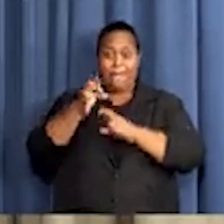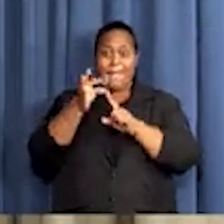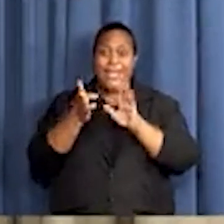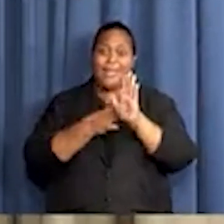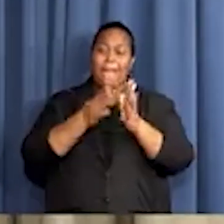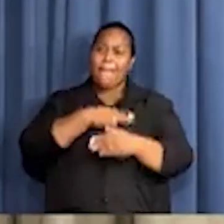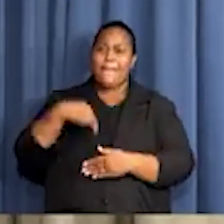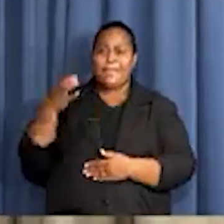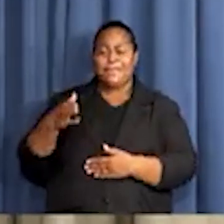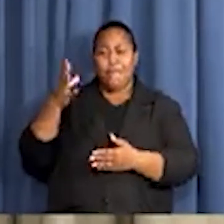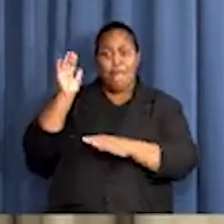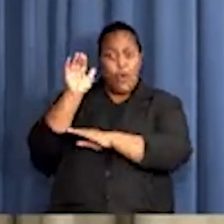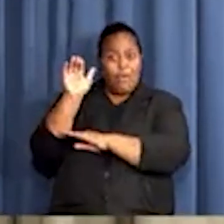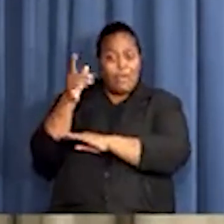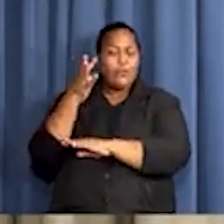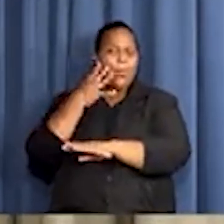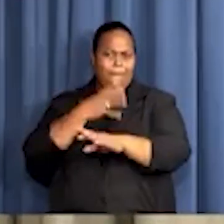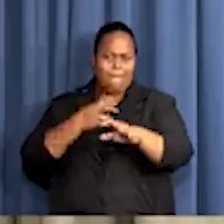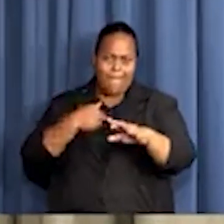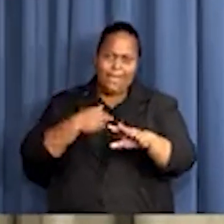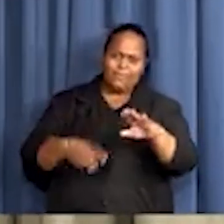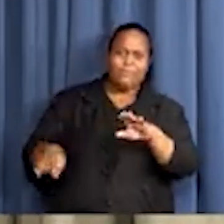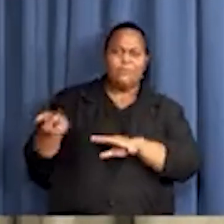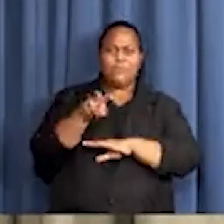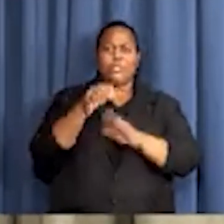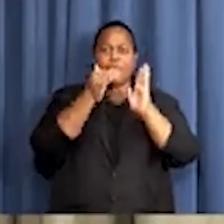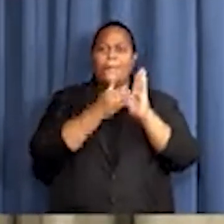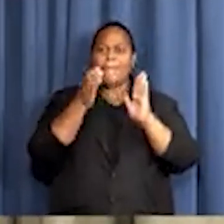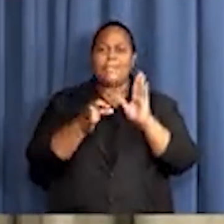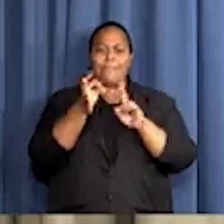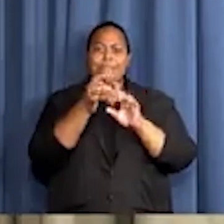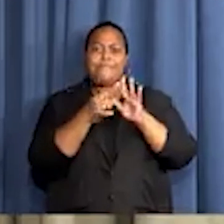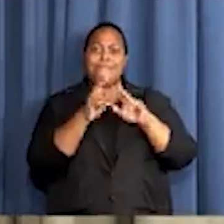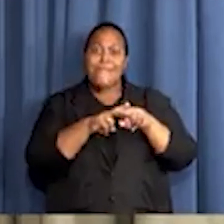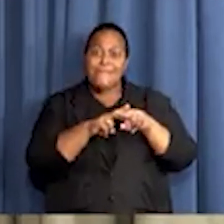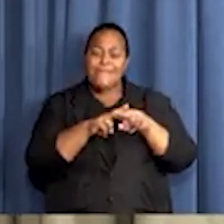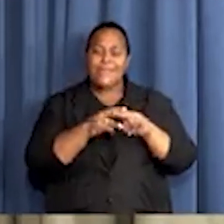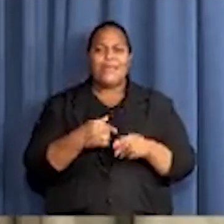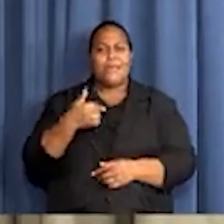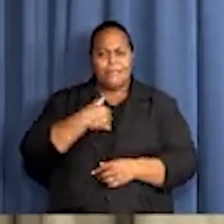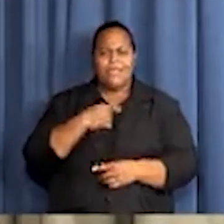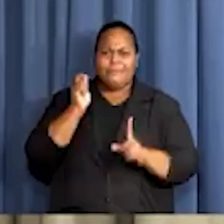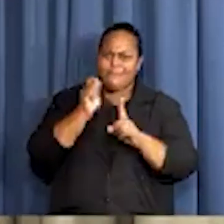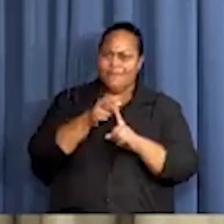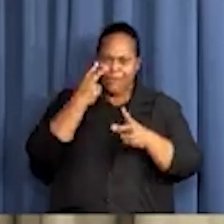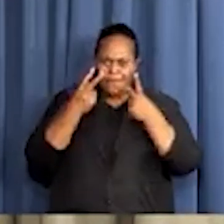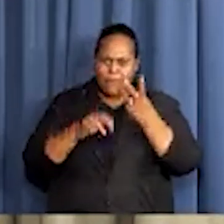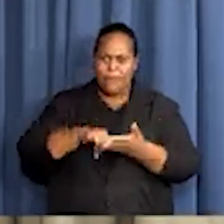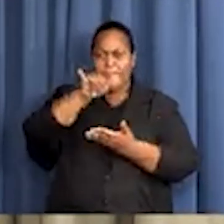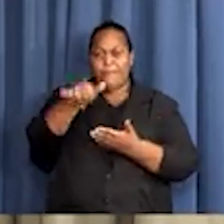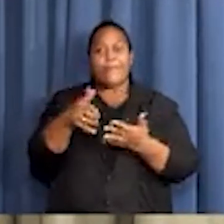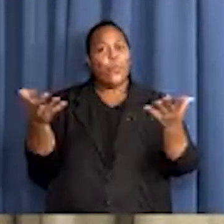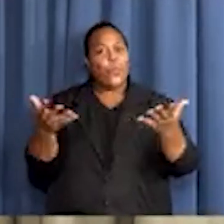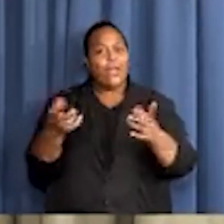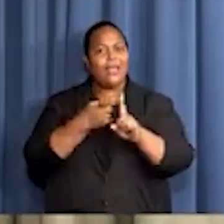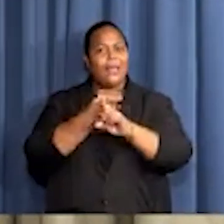Foreign Affairs, and when I took over as chair of the Pacific Islands Forum, I made a specific visit to the Kiribati,